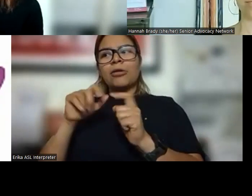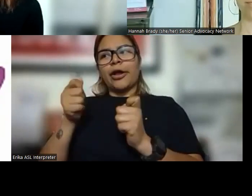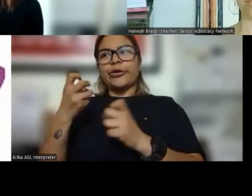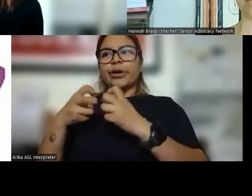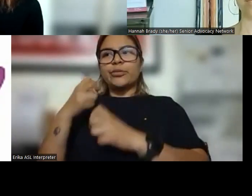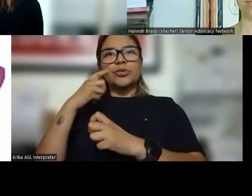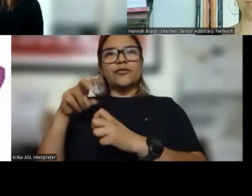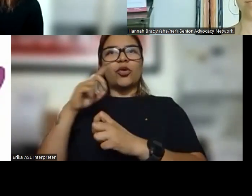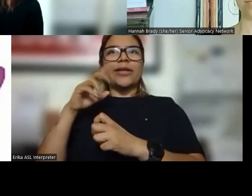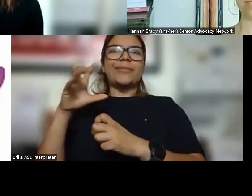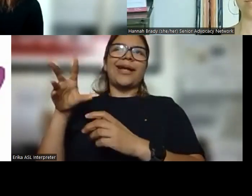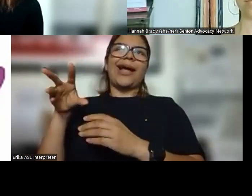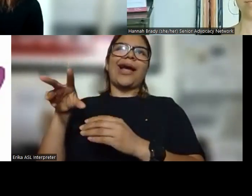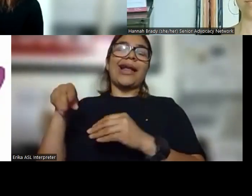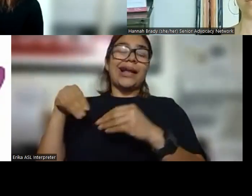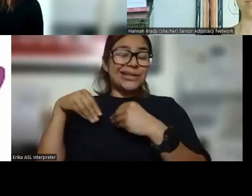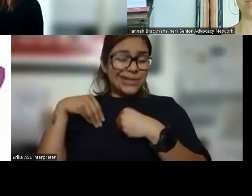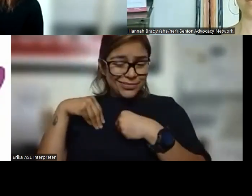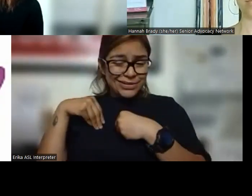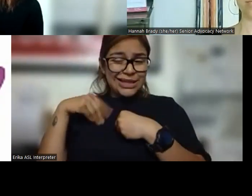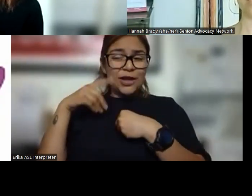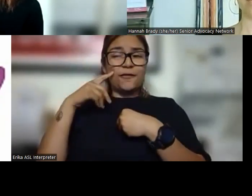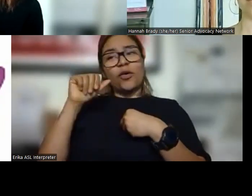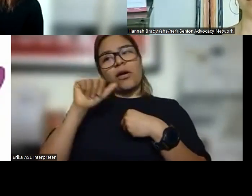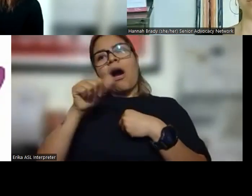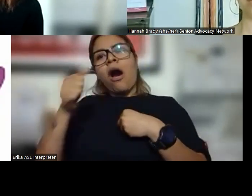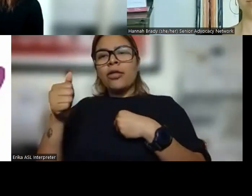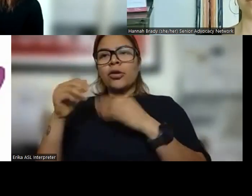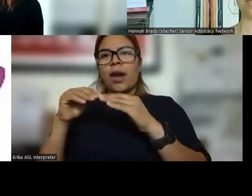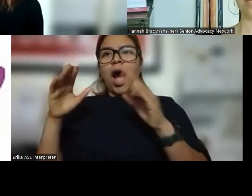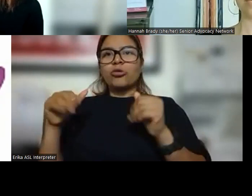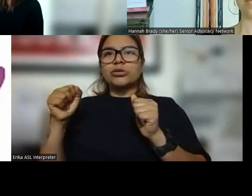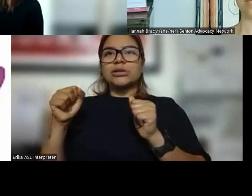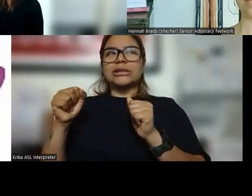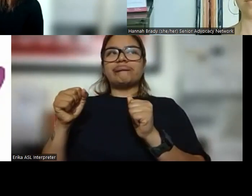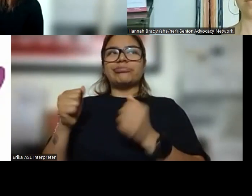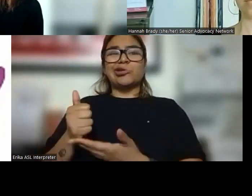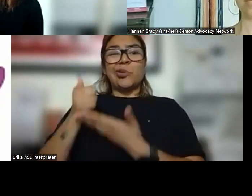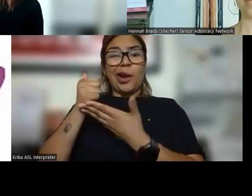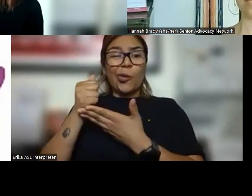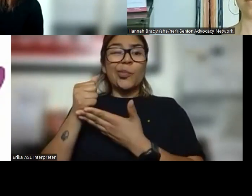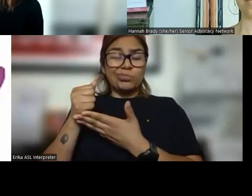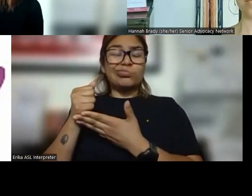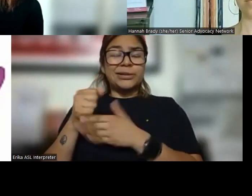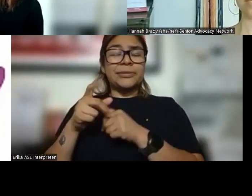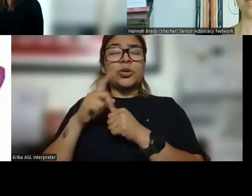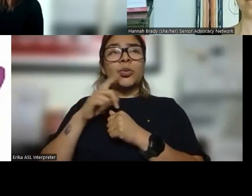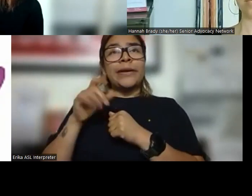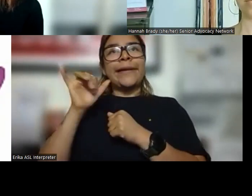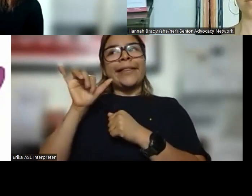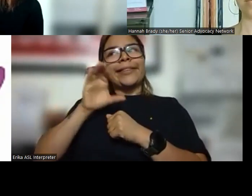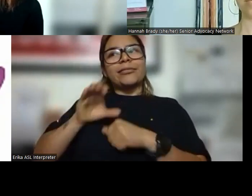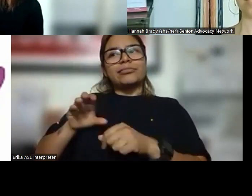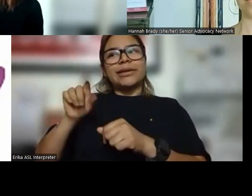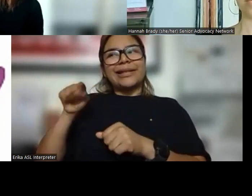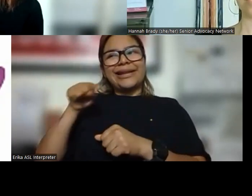to actually obtain any kind of permanent supportive housing. So this population would be really, really